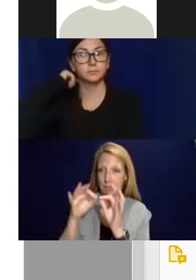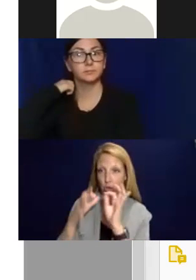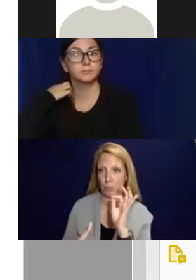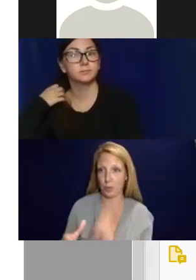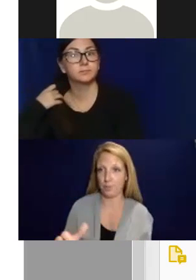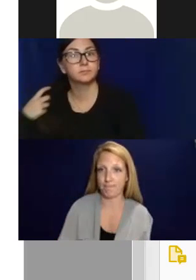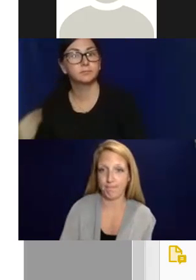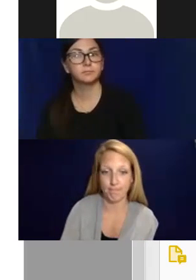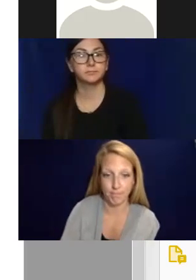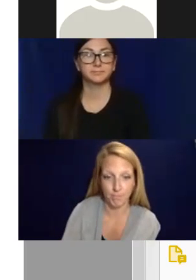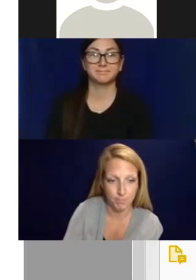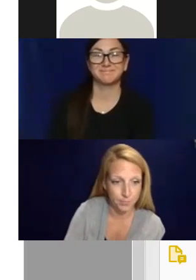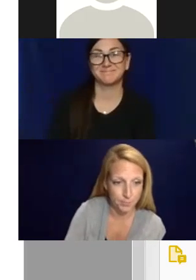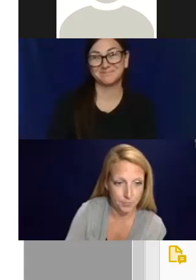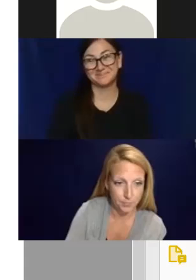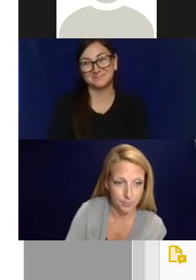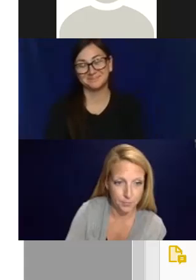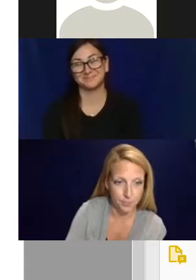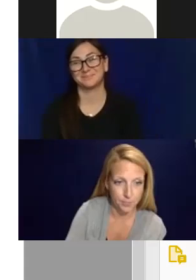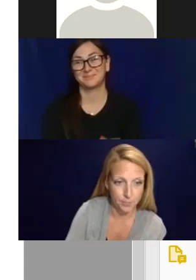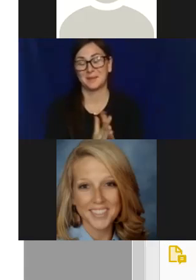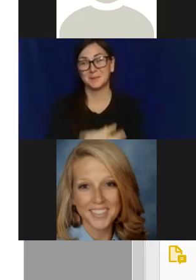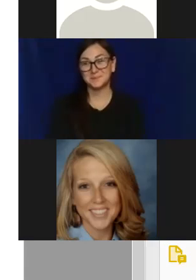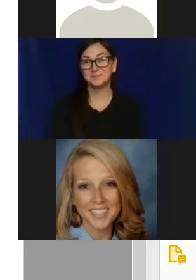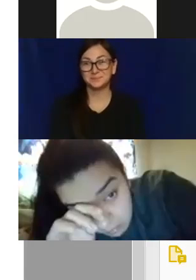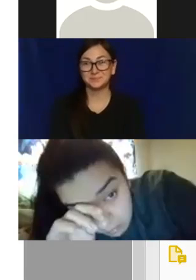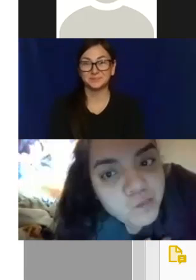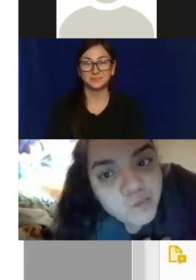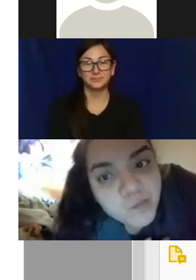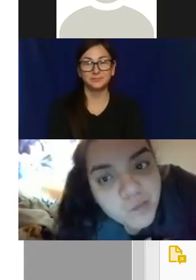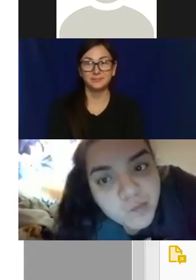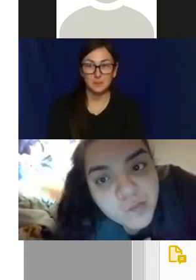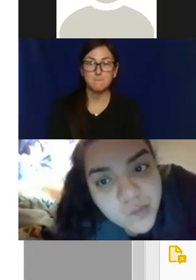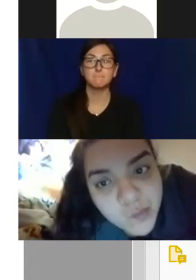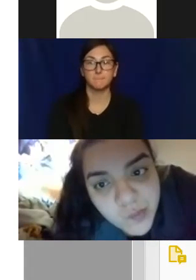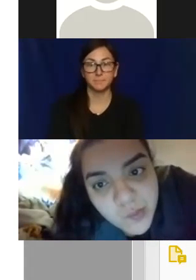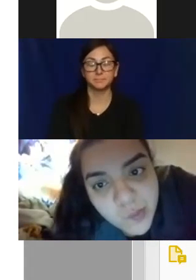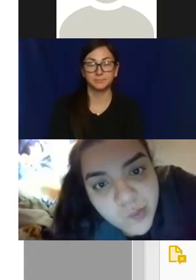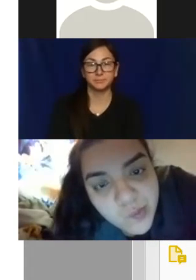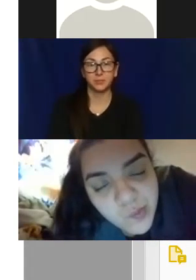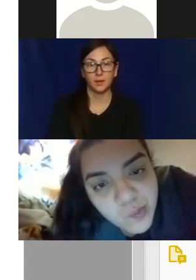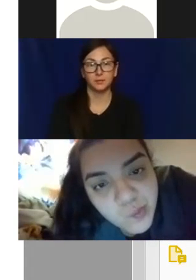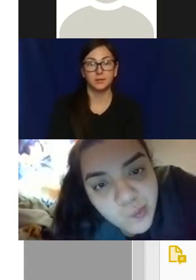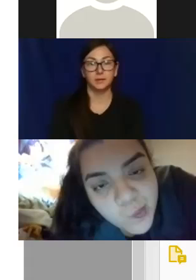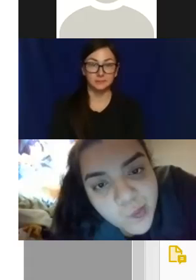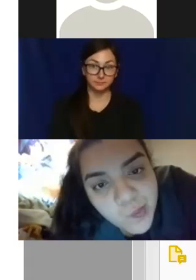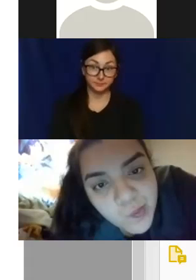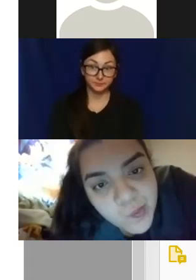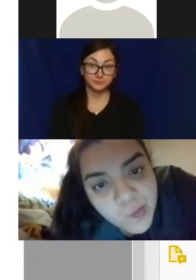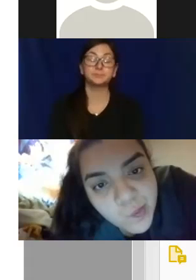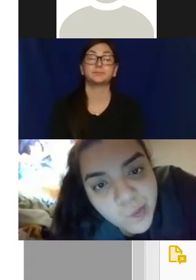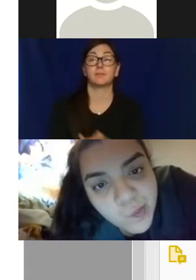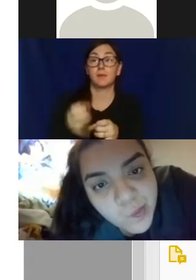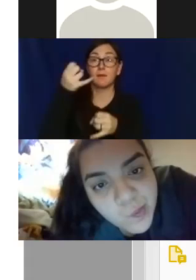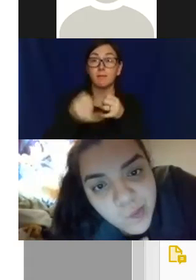problem. All right, and so going on down, the last example